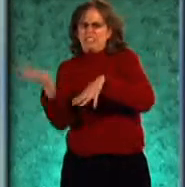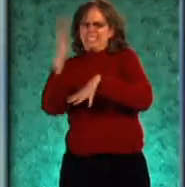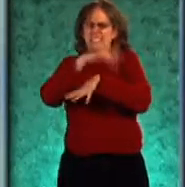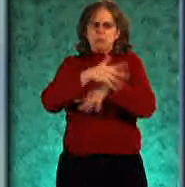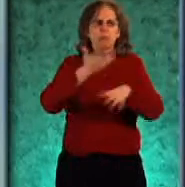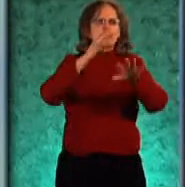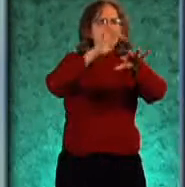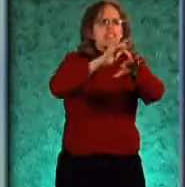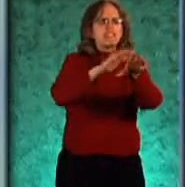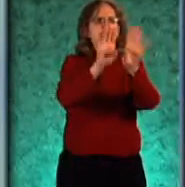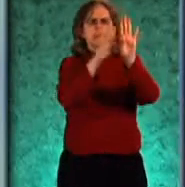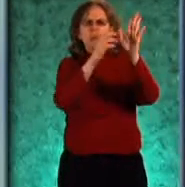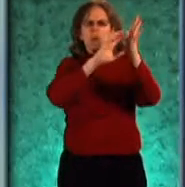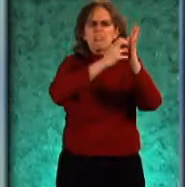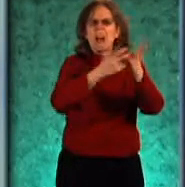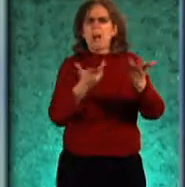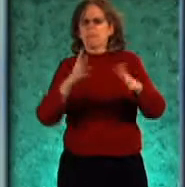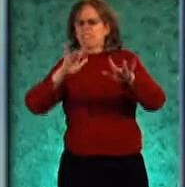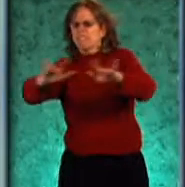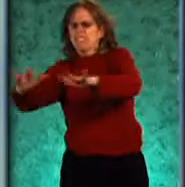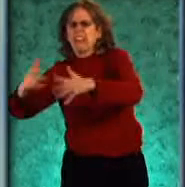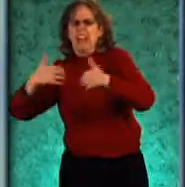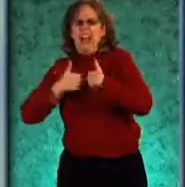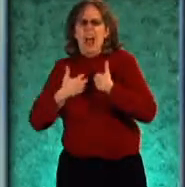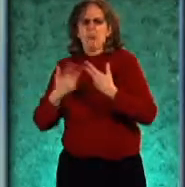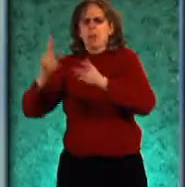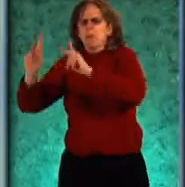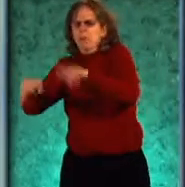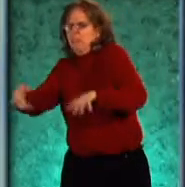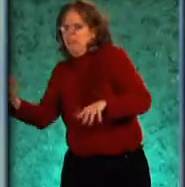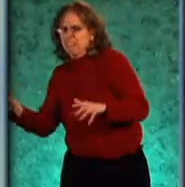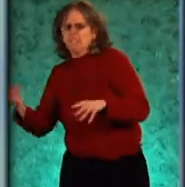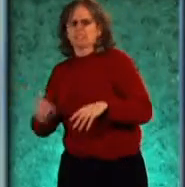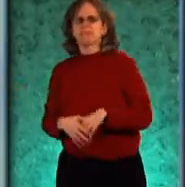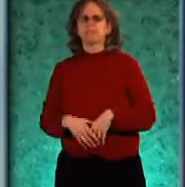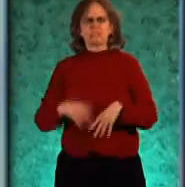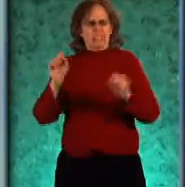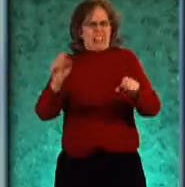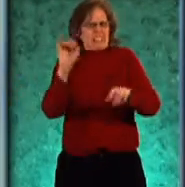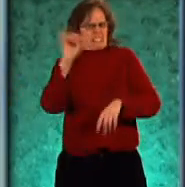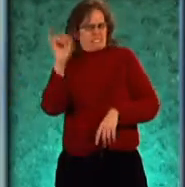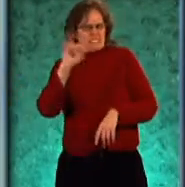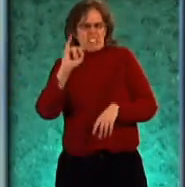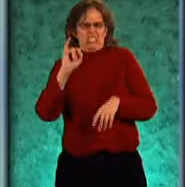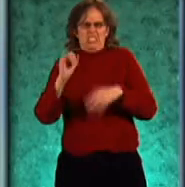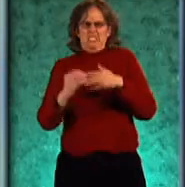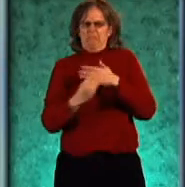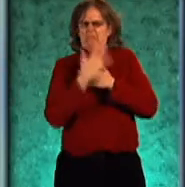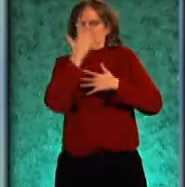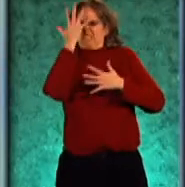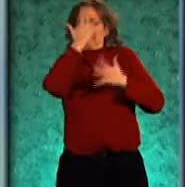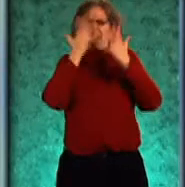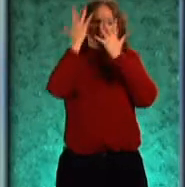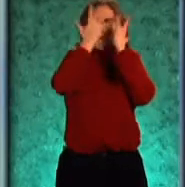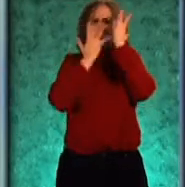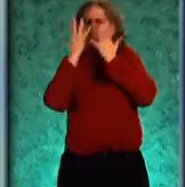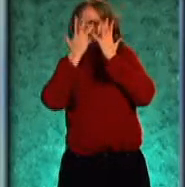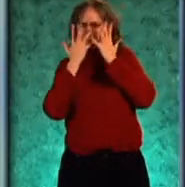doorknobs, surfaces, animals, and other people. You can infect yourself when you touch your eyes, nose, or